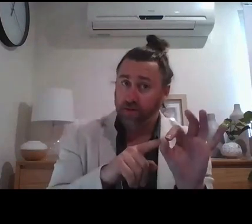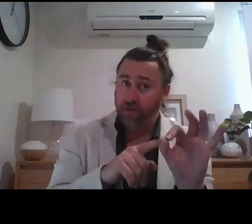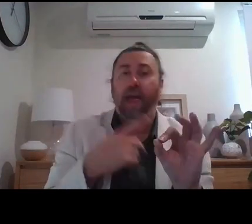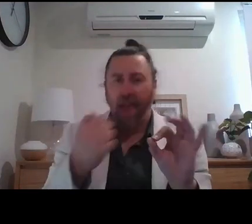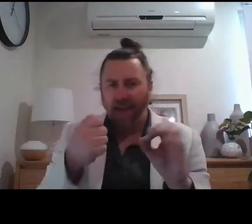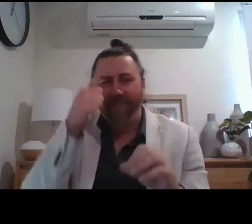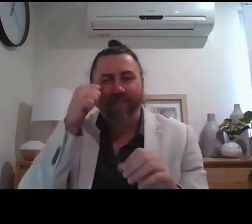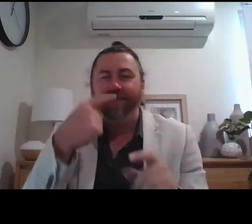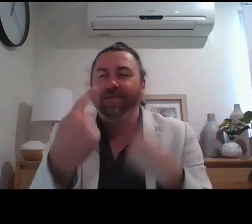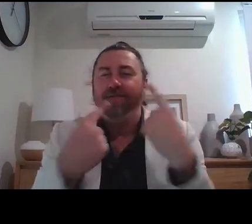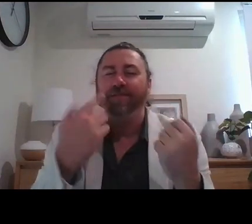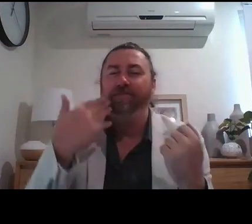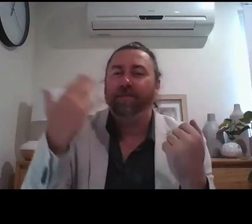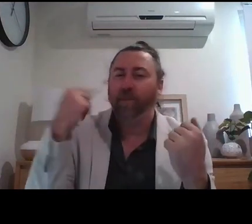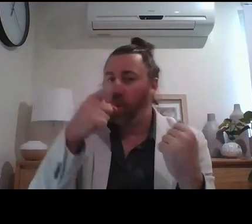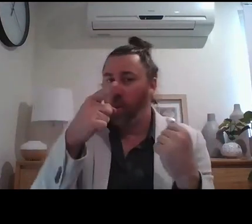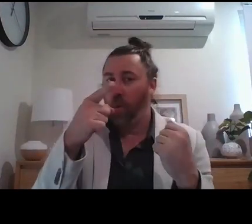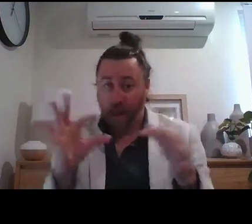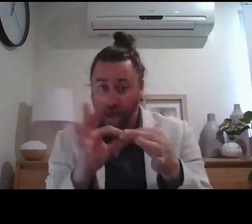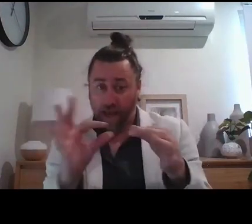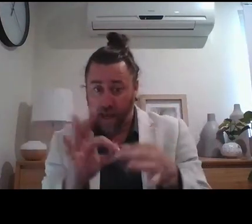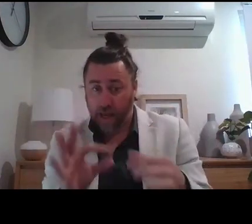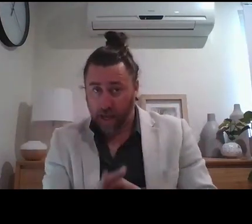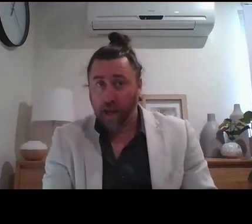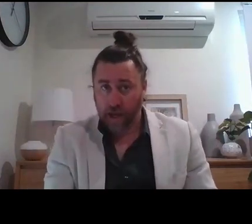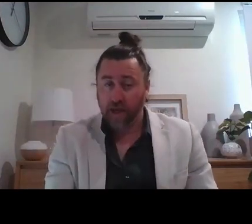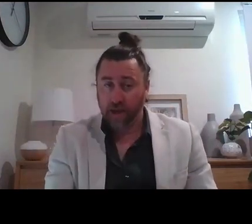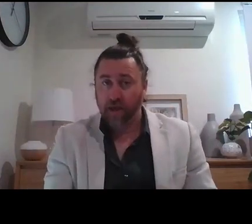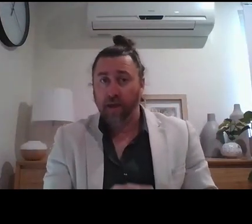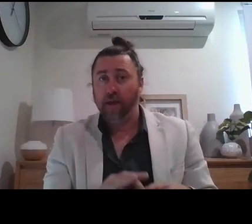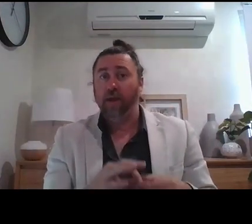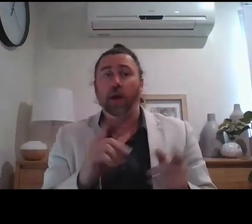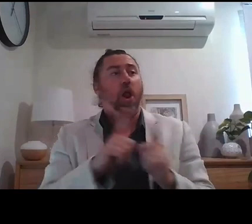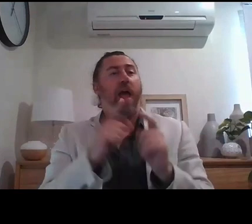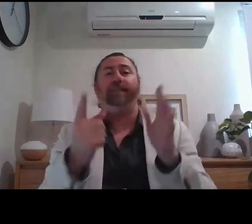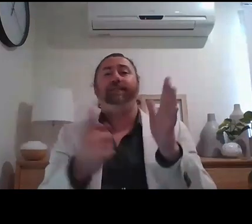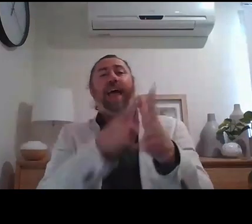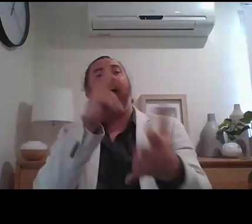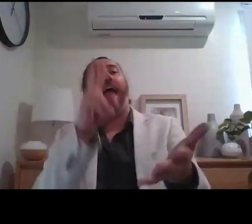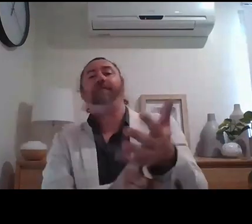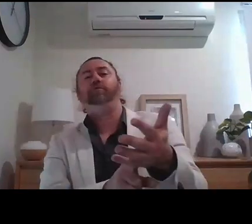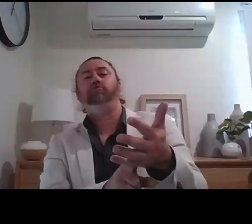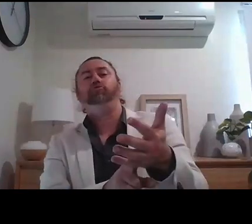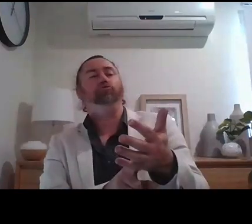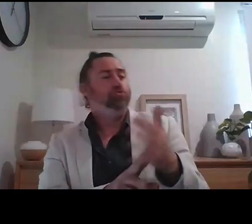quality measures as a percentage of higher or lower than the national average.